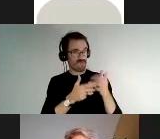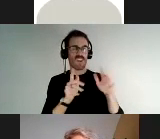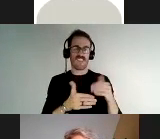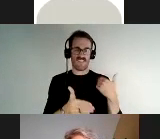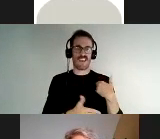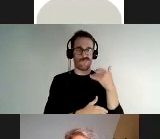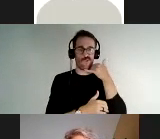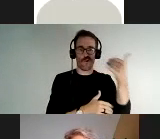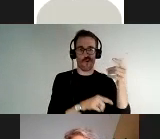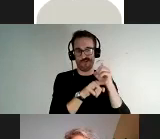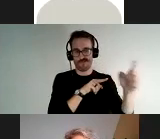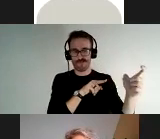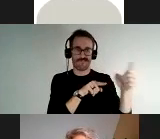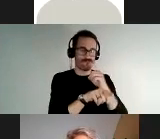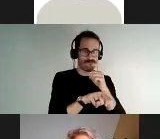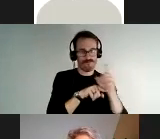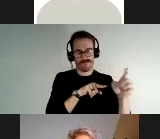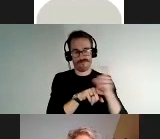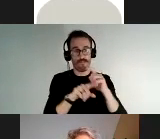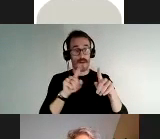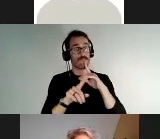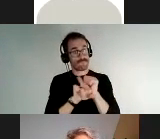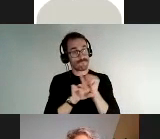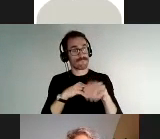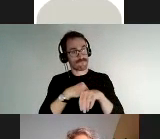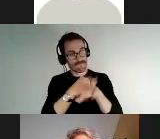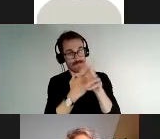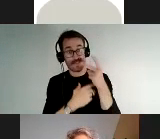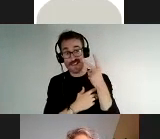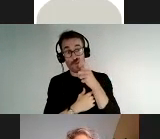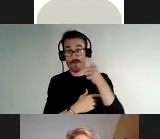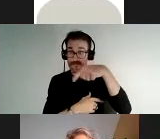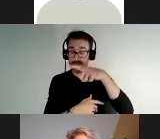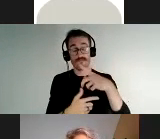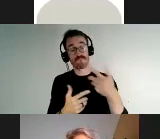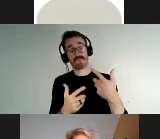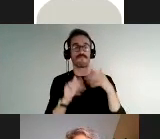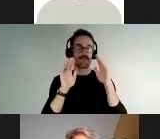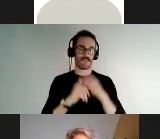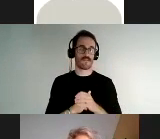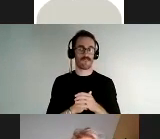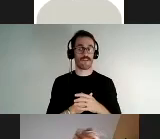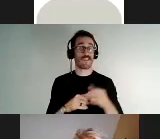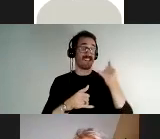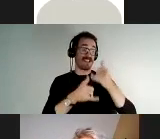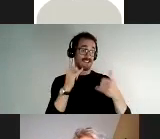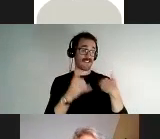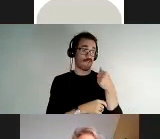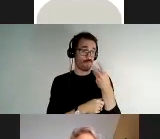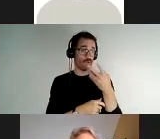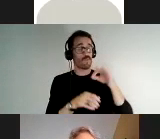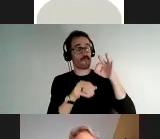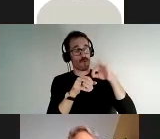to know her, but also we do have a few polls that we may or may not get to depending on time. And